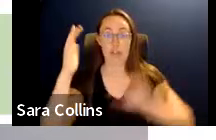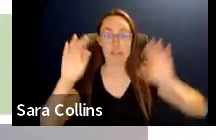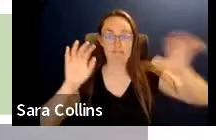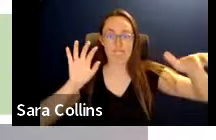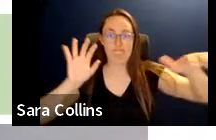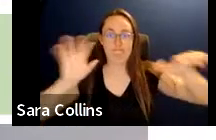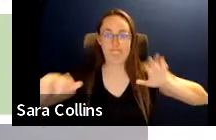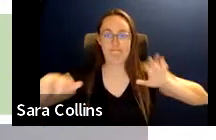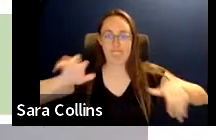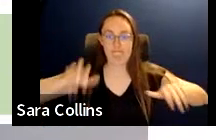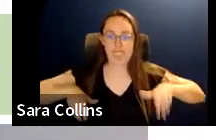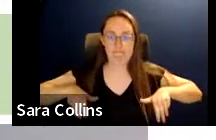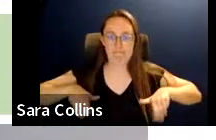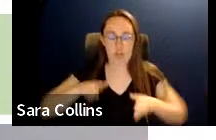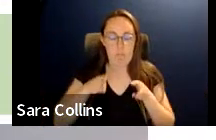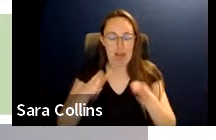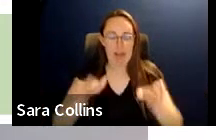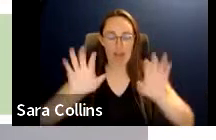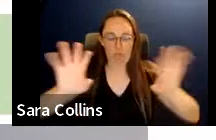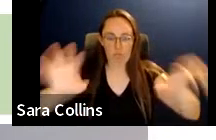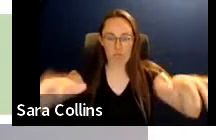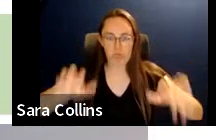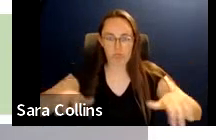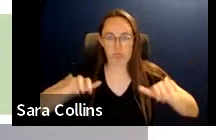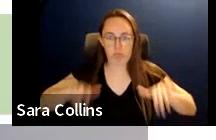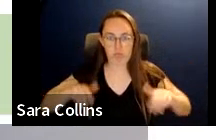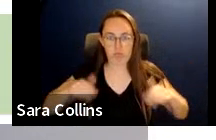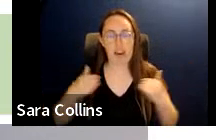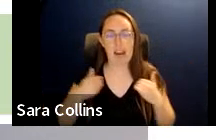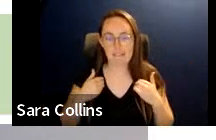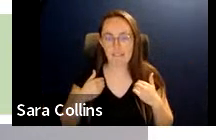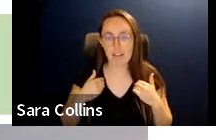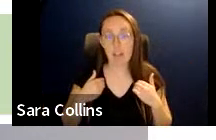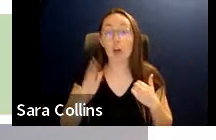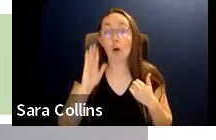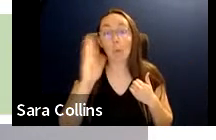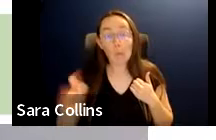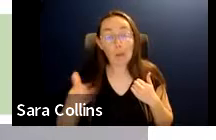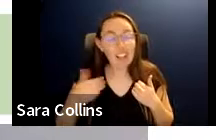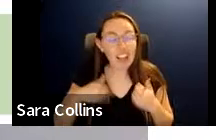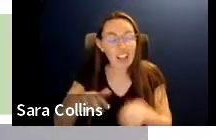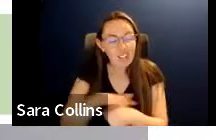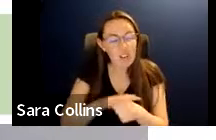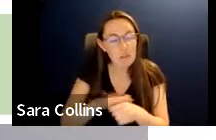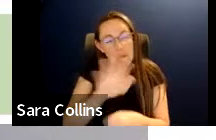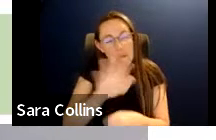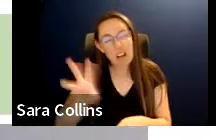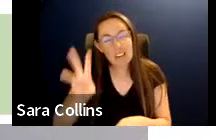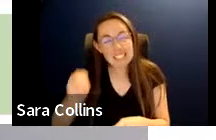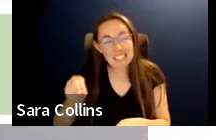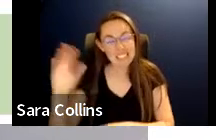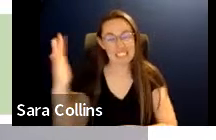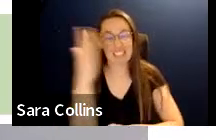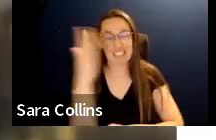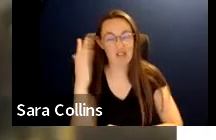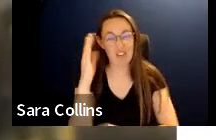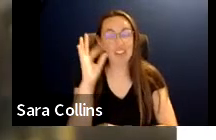And again, I mentioned that we'll have room for about 60 fruit trees here. Next slide, please.